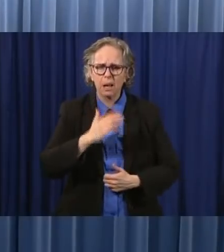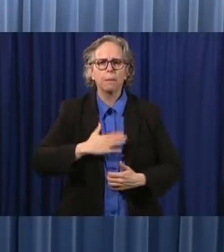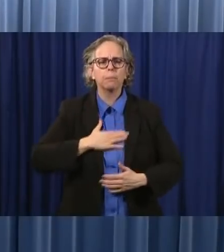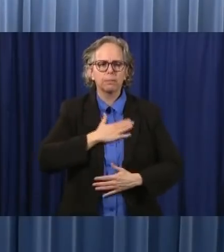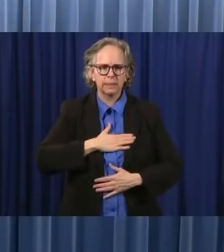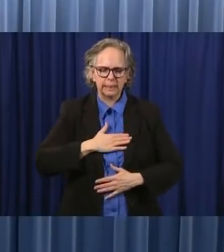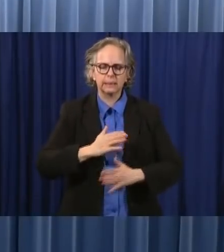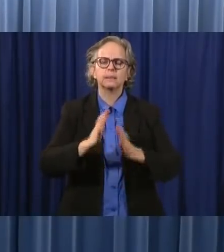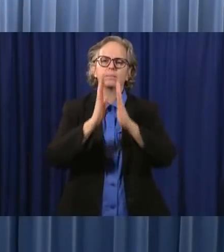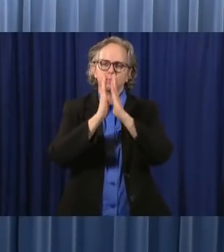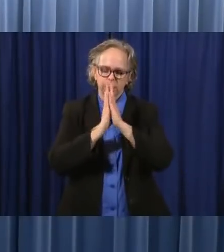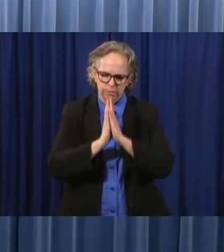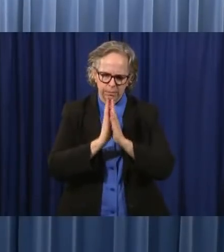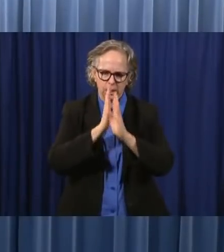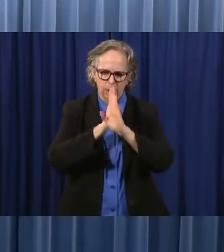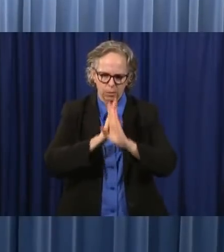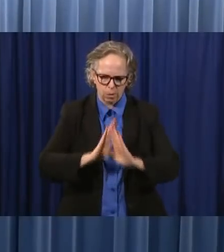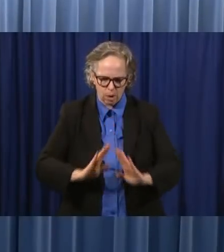silence.